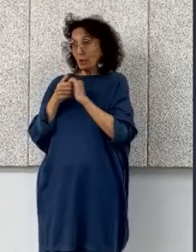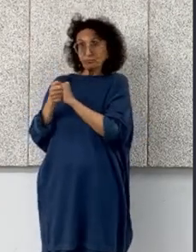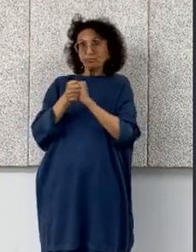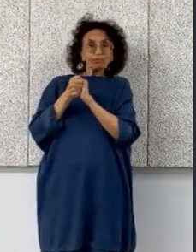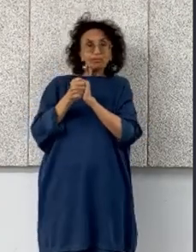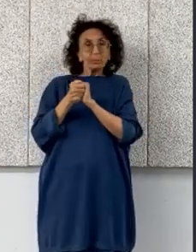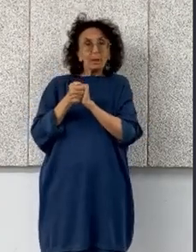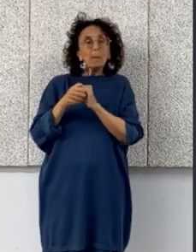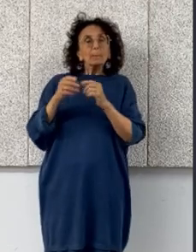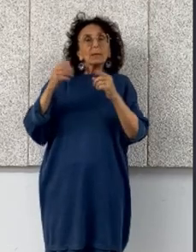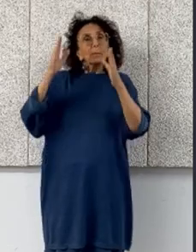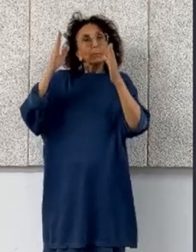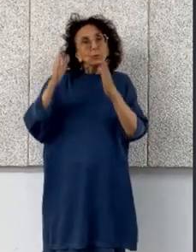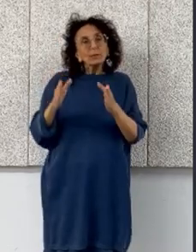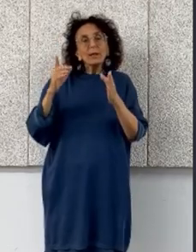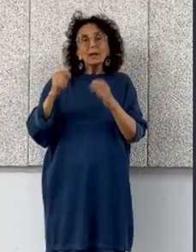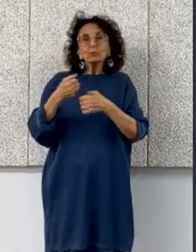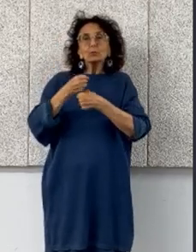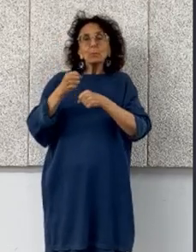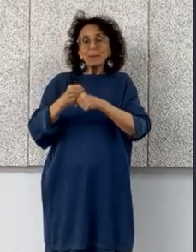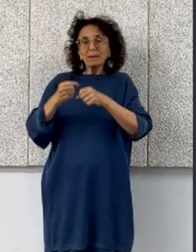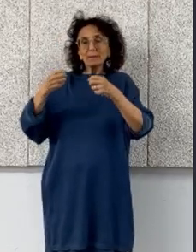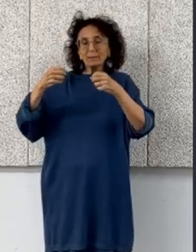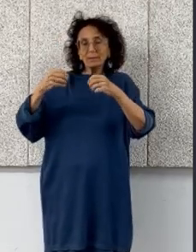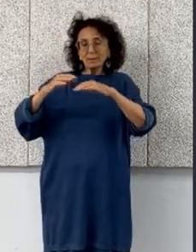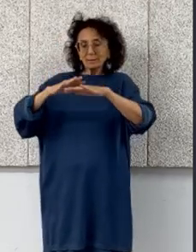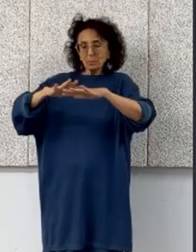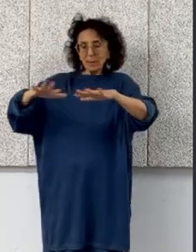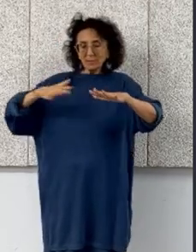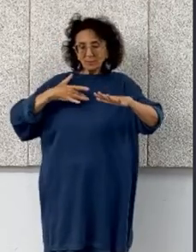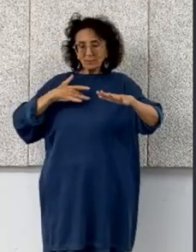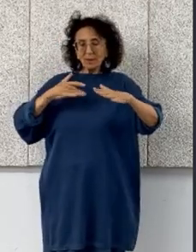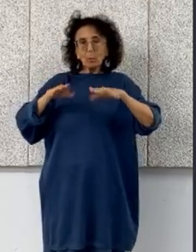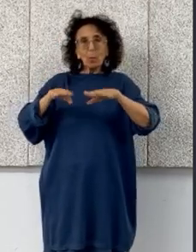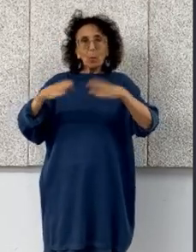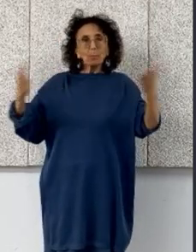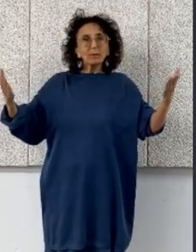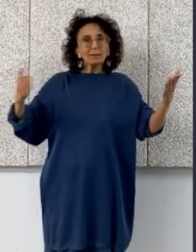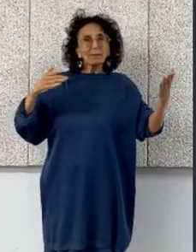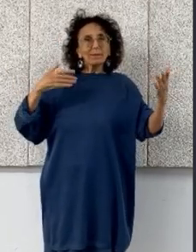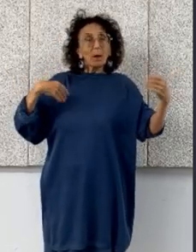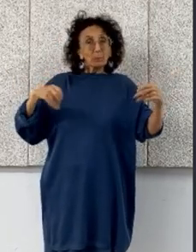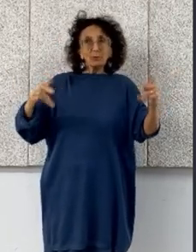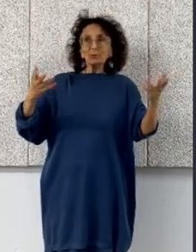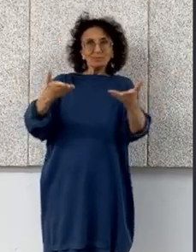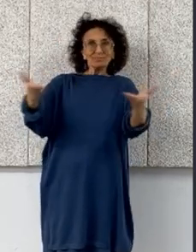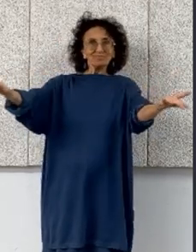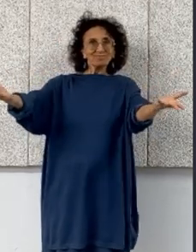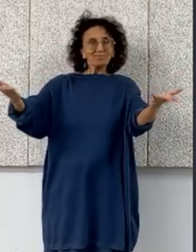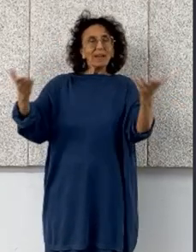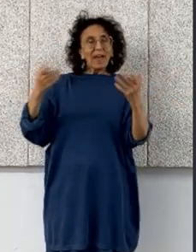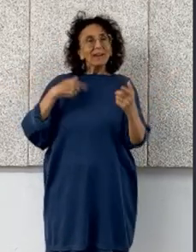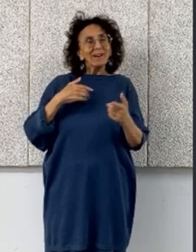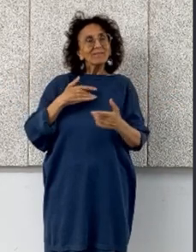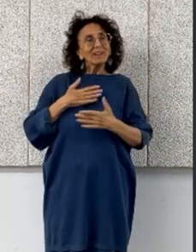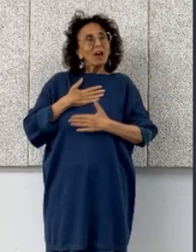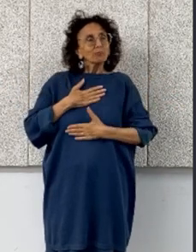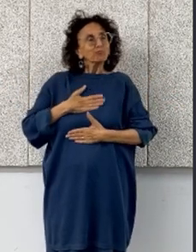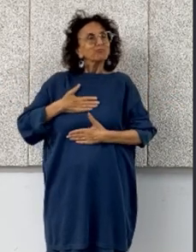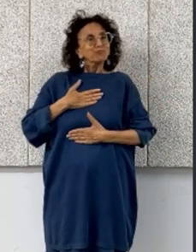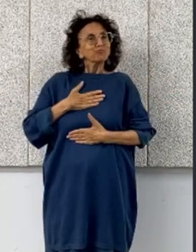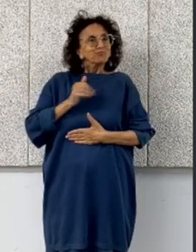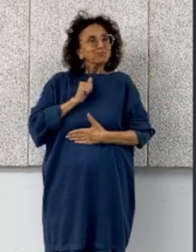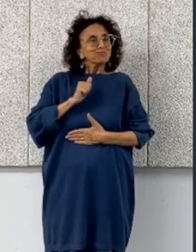make that space. And again, like that is deeply creatively fulfilling to me. Mm-hmm. And I think also the